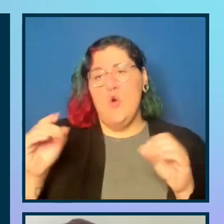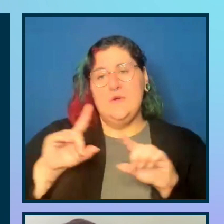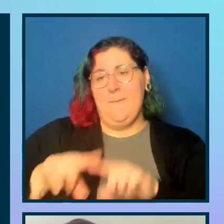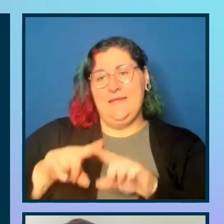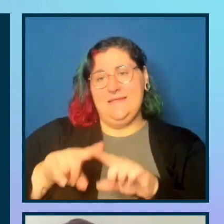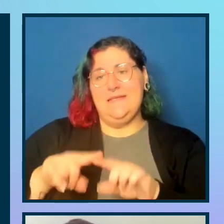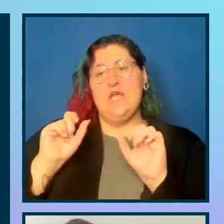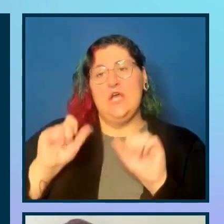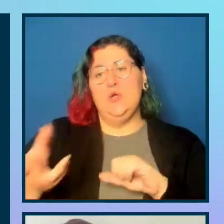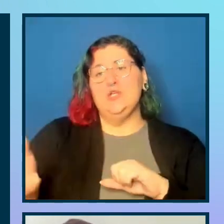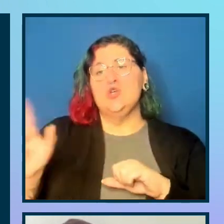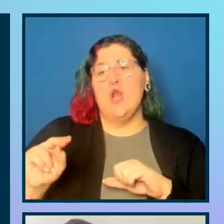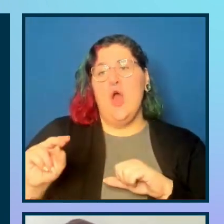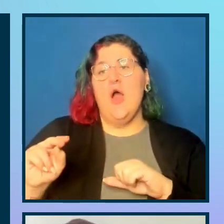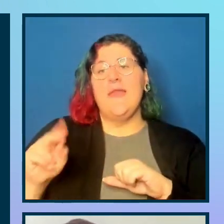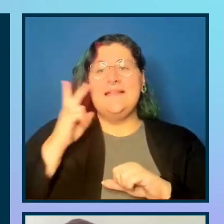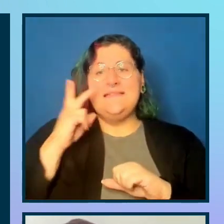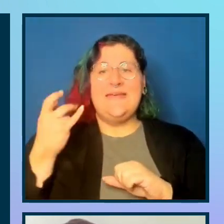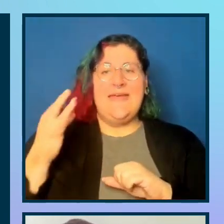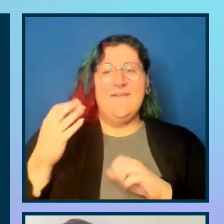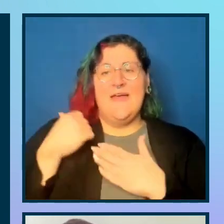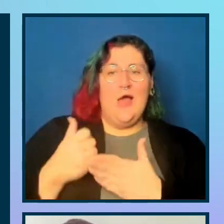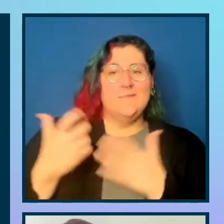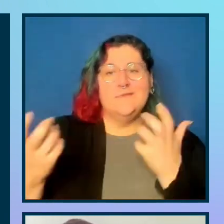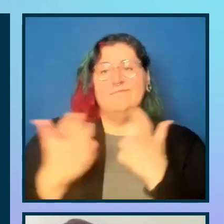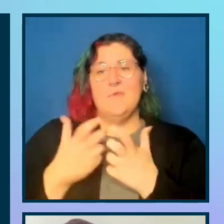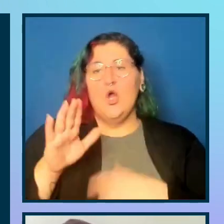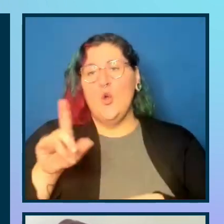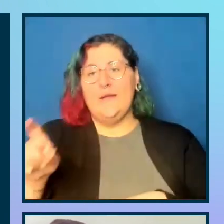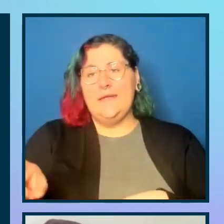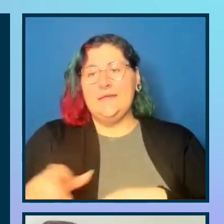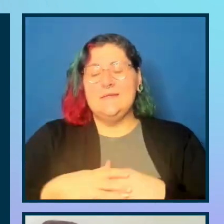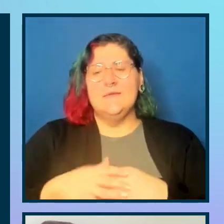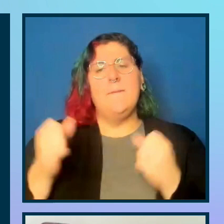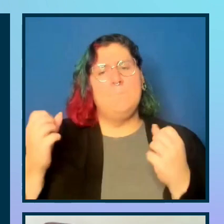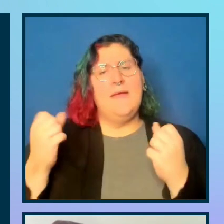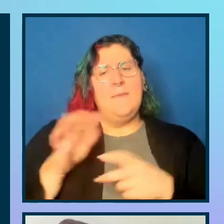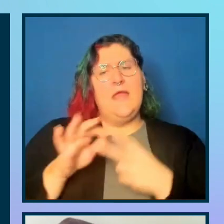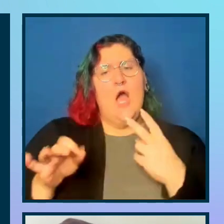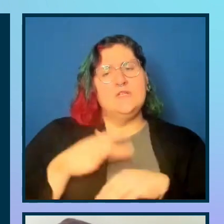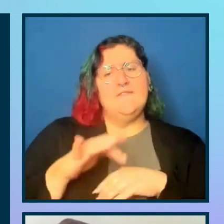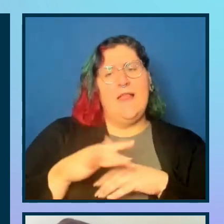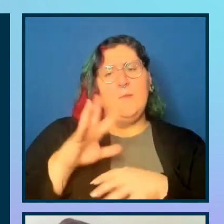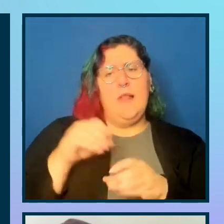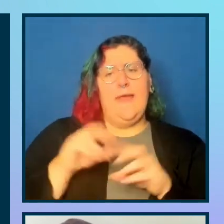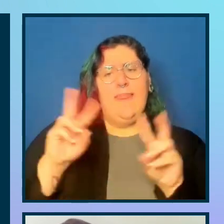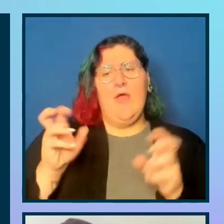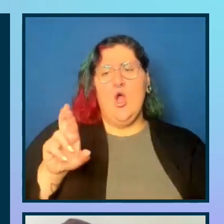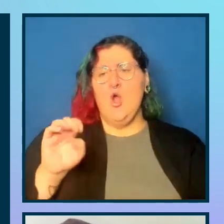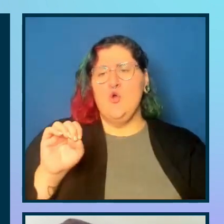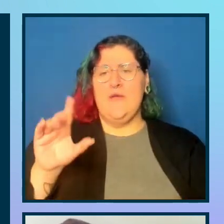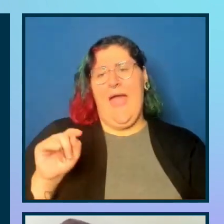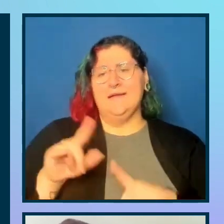Chrome and see if it suits your needs. There are a number of different options available if you're in the React world. So definitely